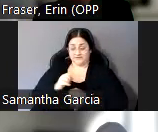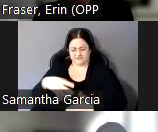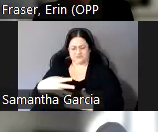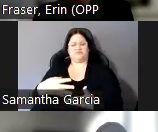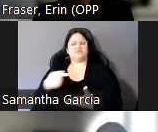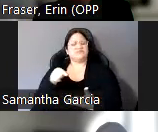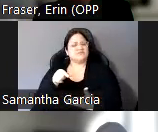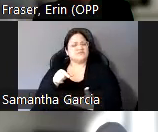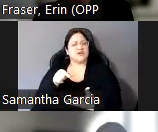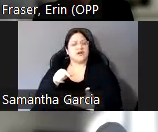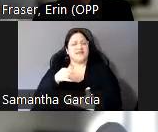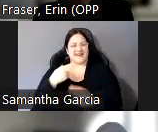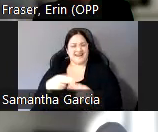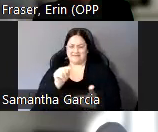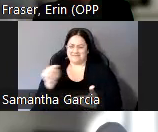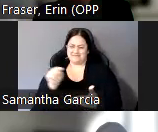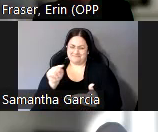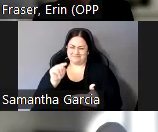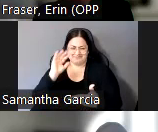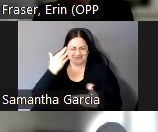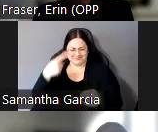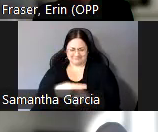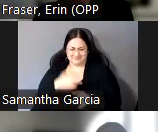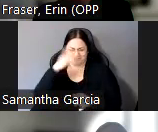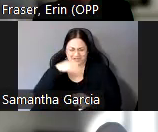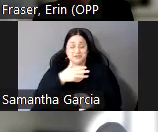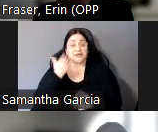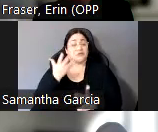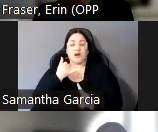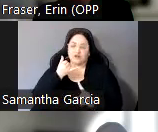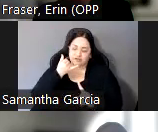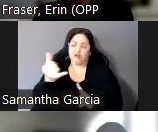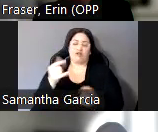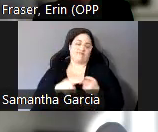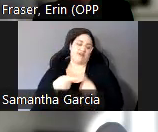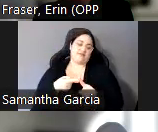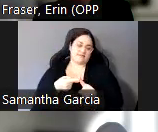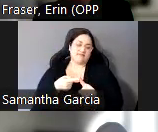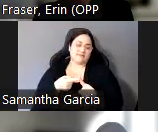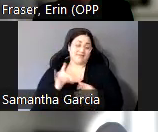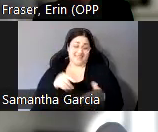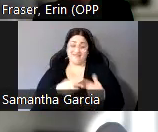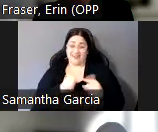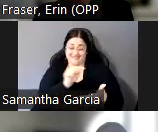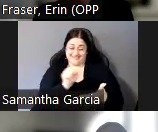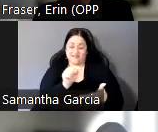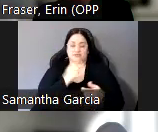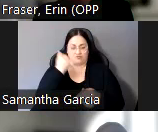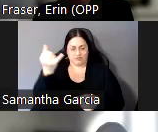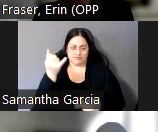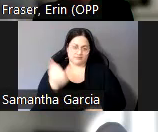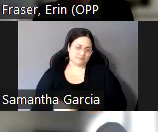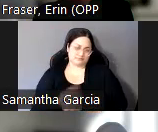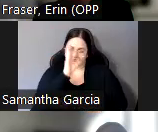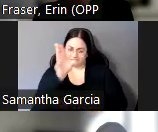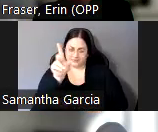the source. Okay, great. We have a question, actually, it's more of a request for, do you have anyone who would